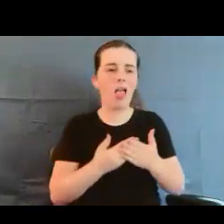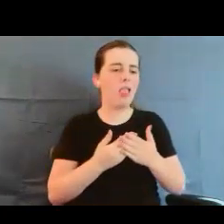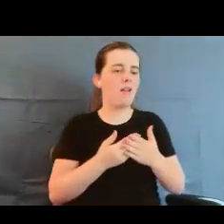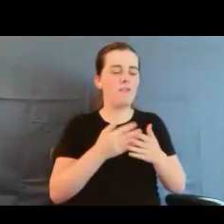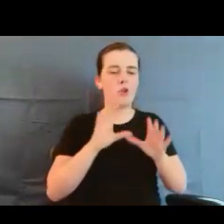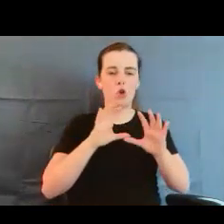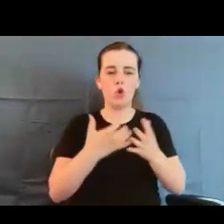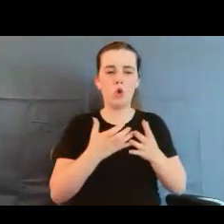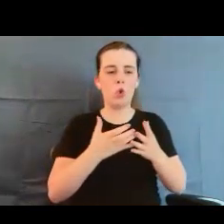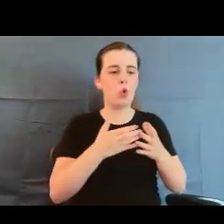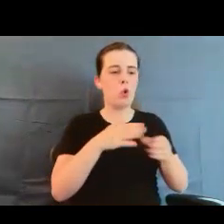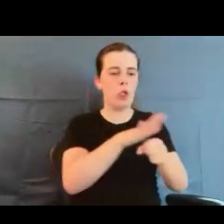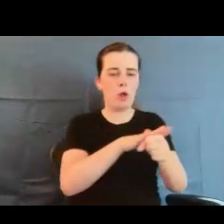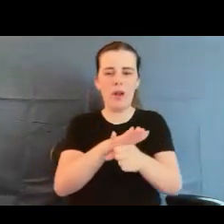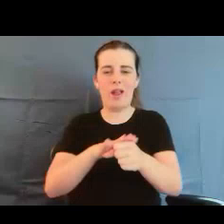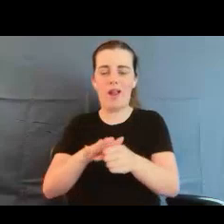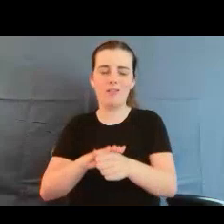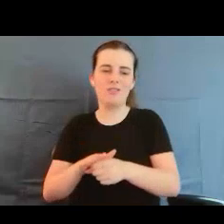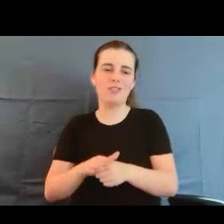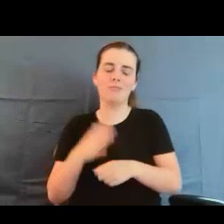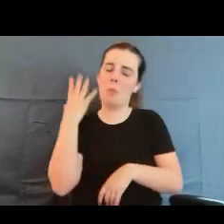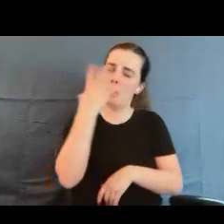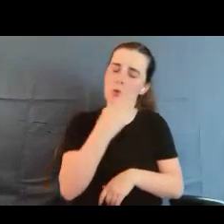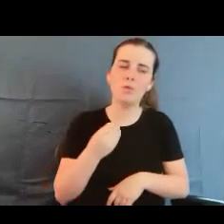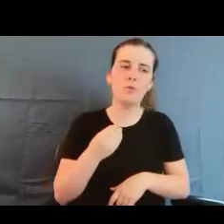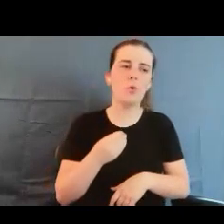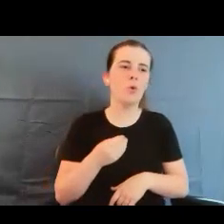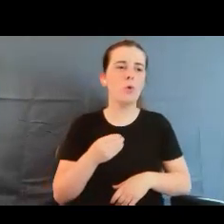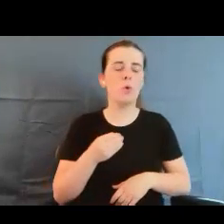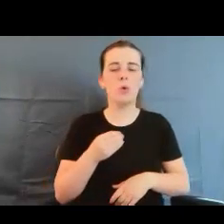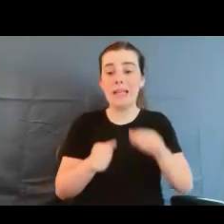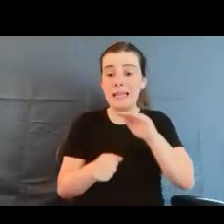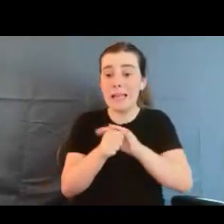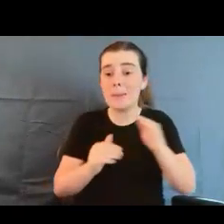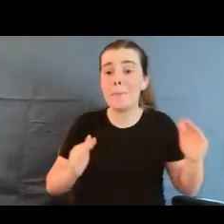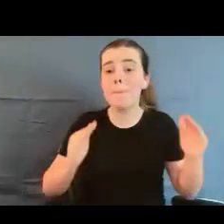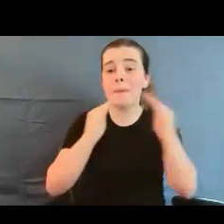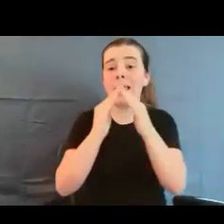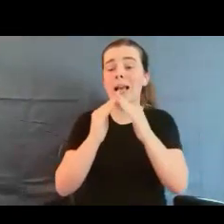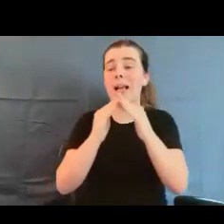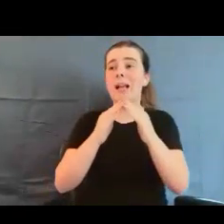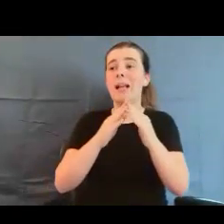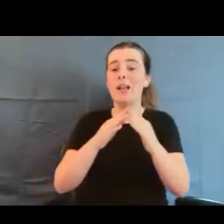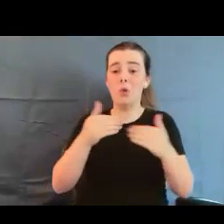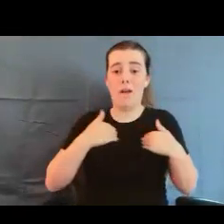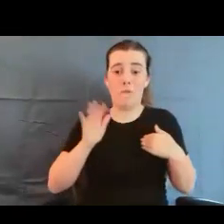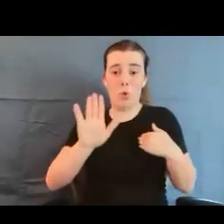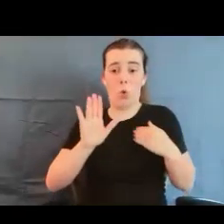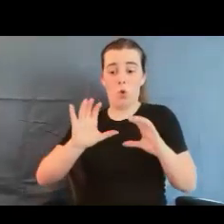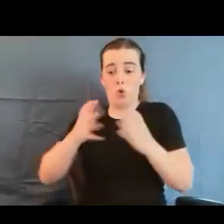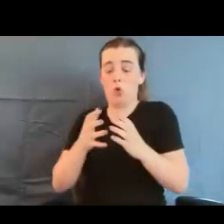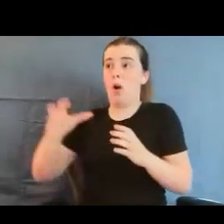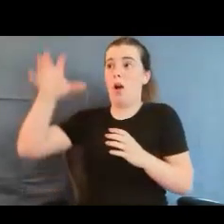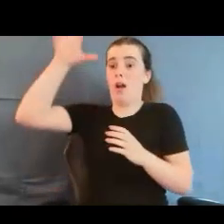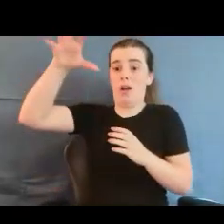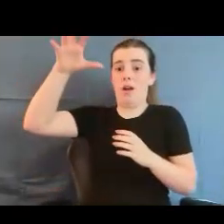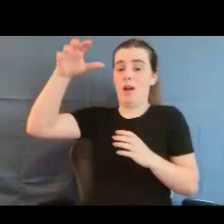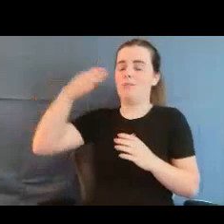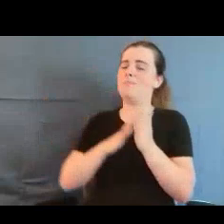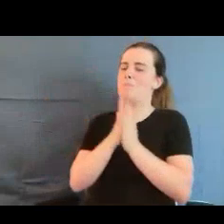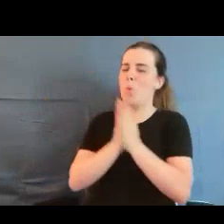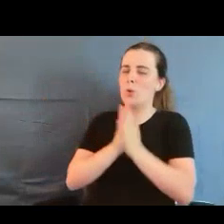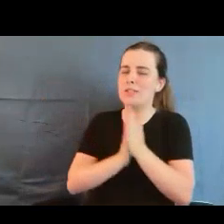out. It's really motivating to see them at the top of the first climb. It's really motivating to see them coming through the tunnel, which is right below Hidden Peak. So basically, if they're taking the